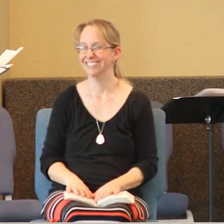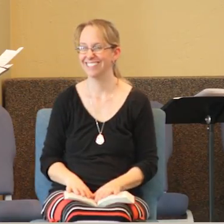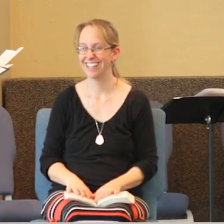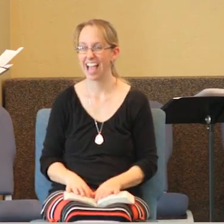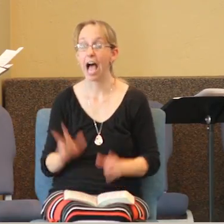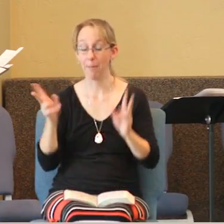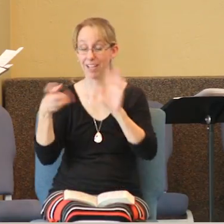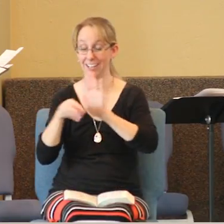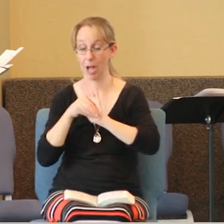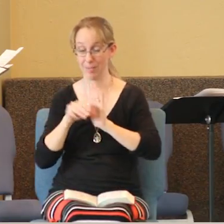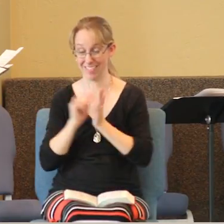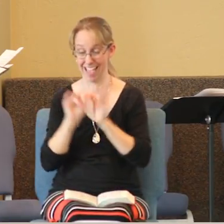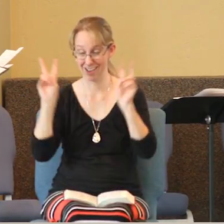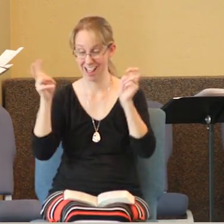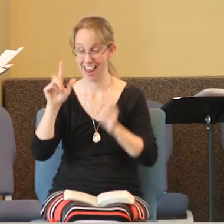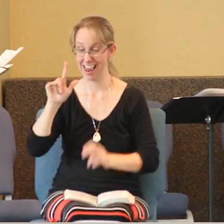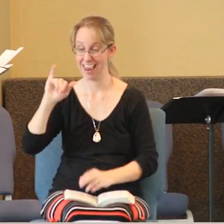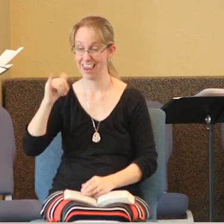lightful.